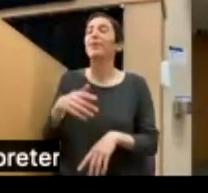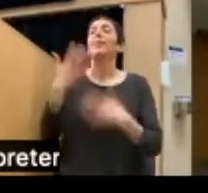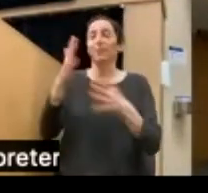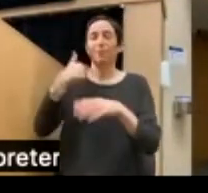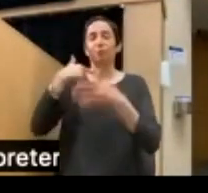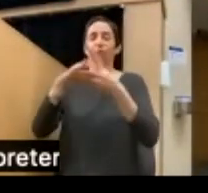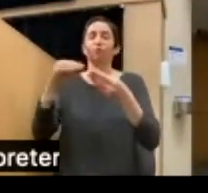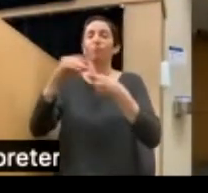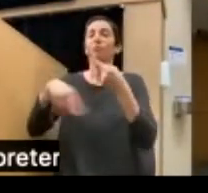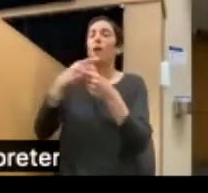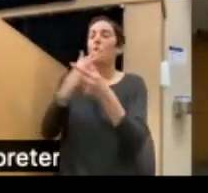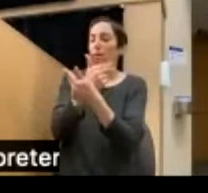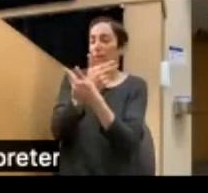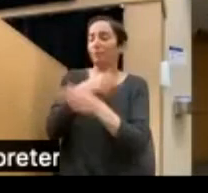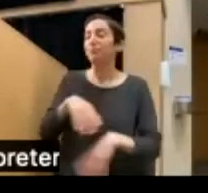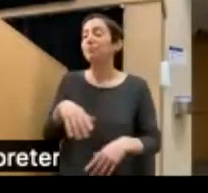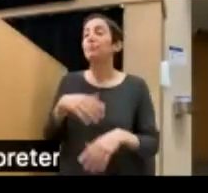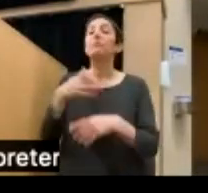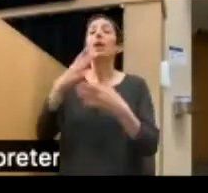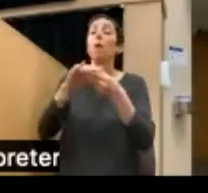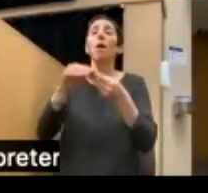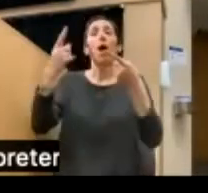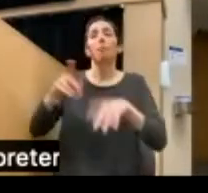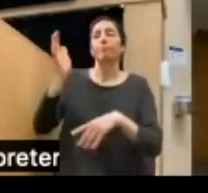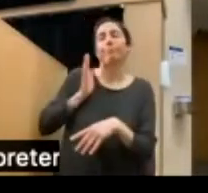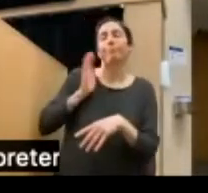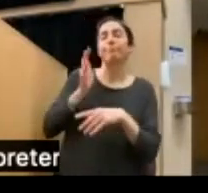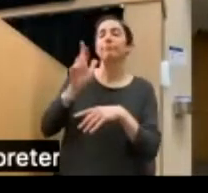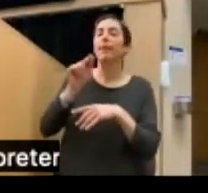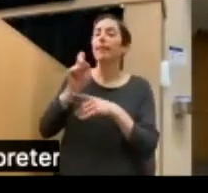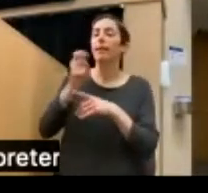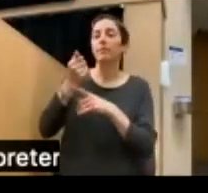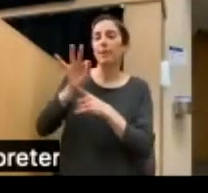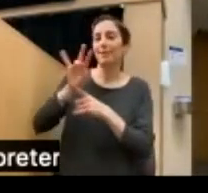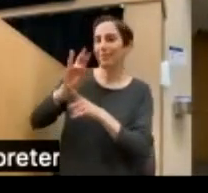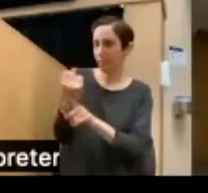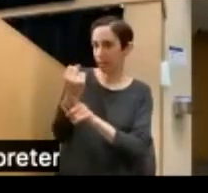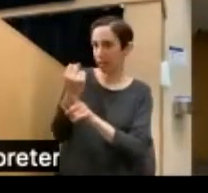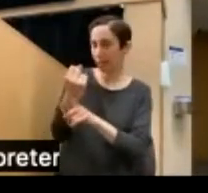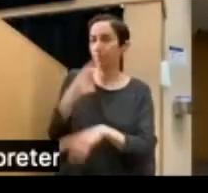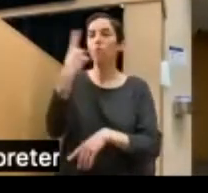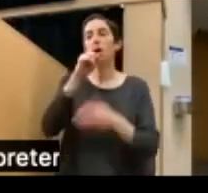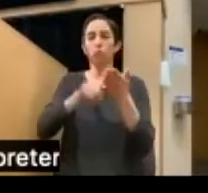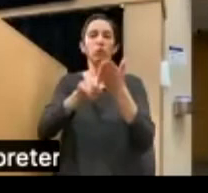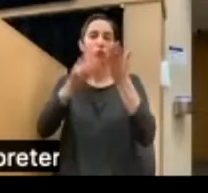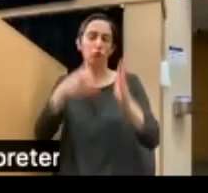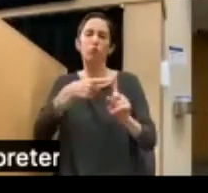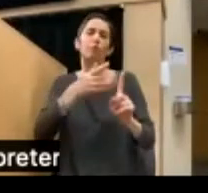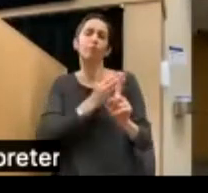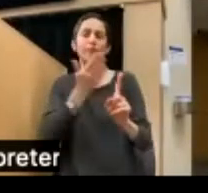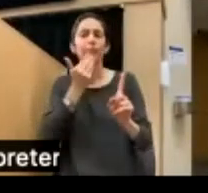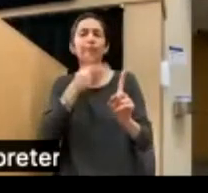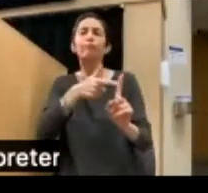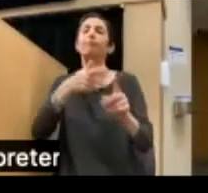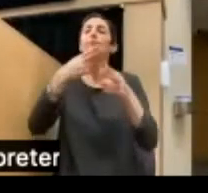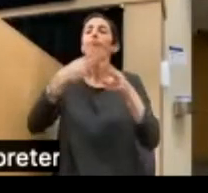this story actually takes place back in the late 1970s when a lovely researcher by the name of Dr.